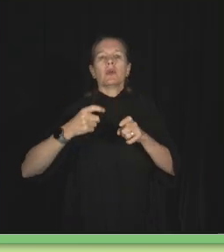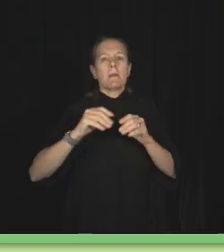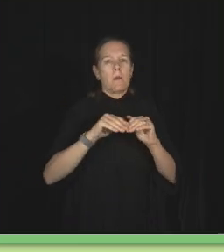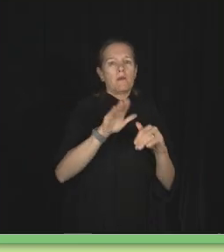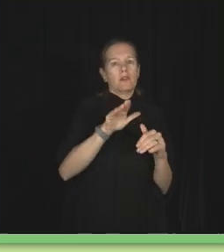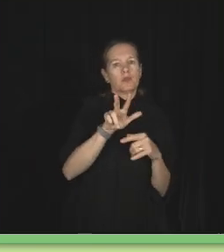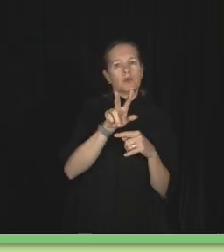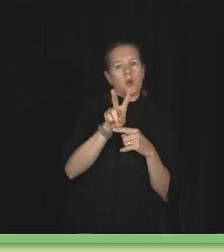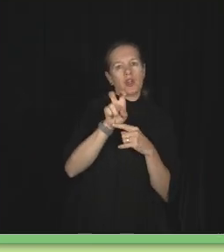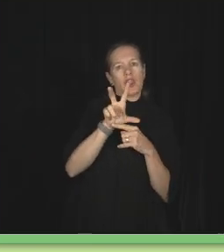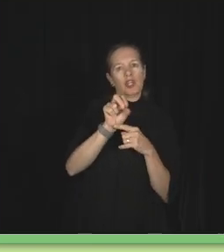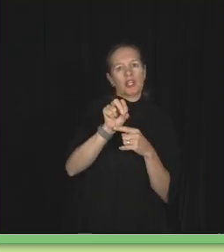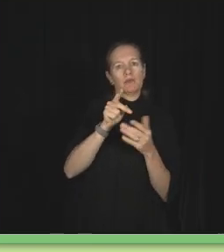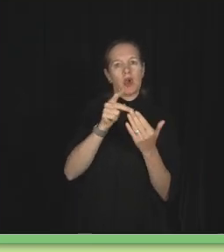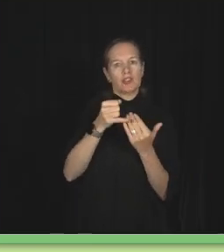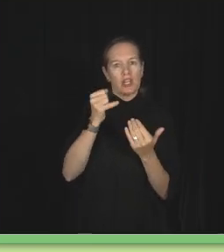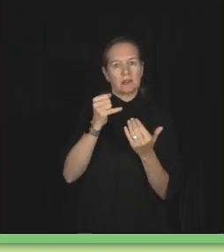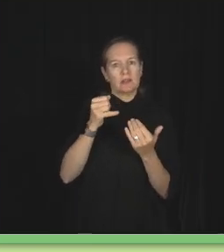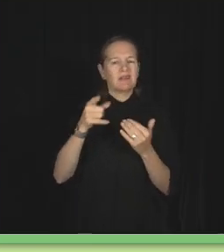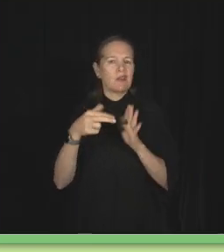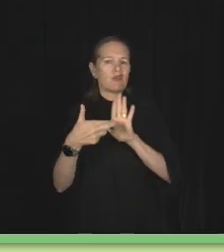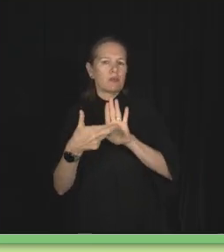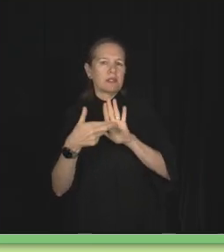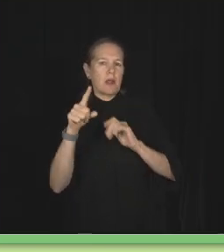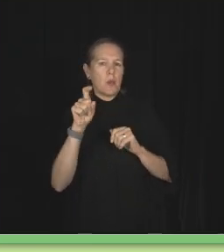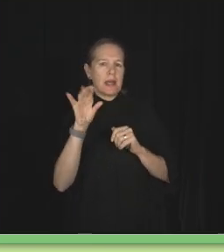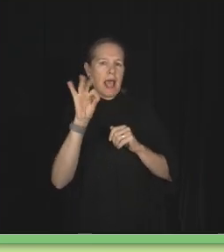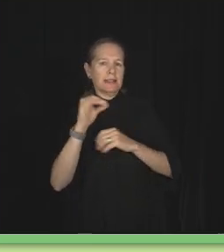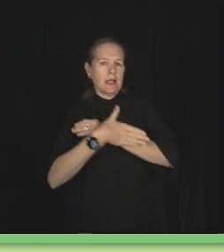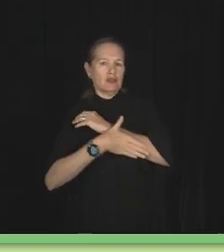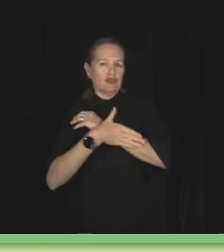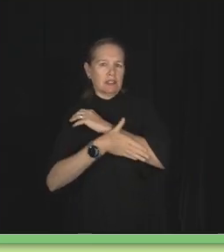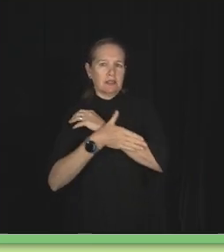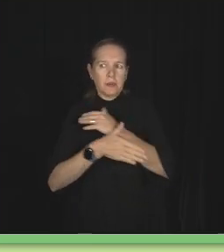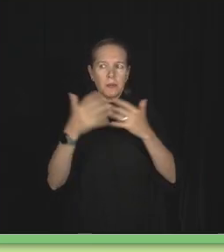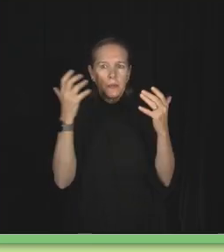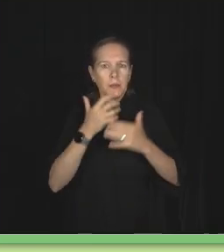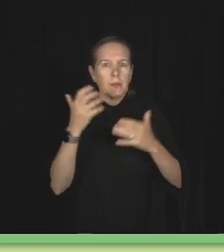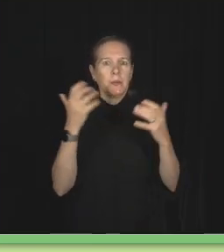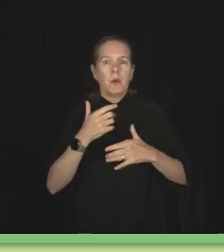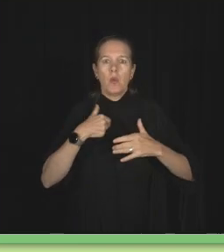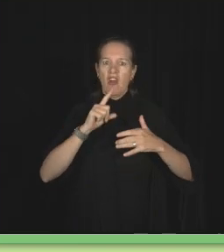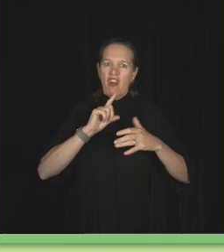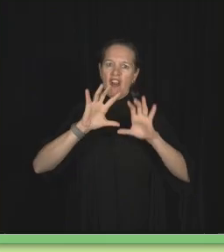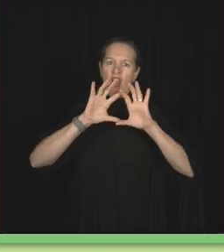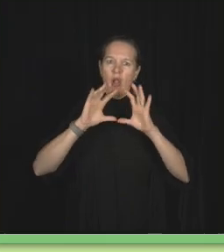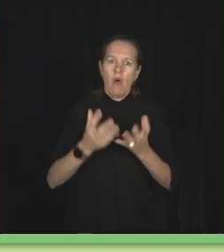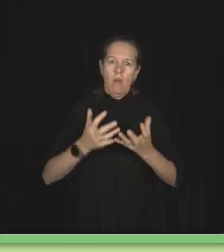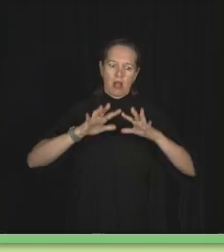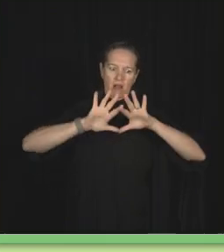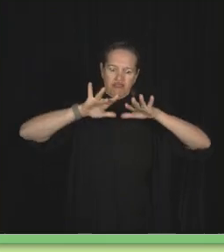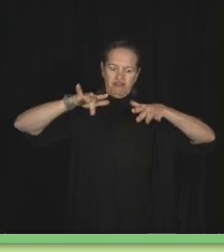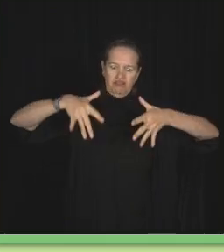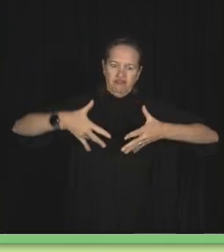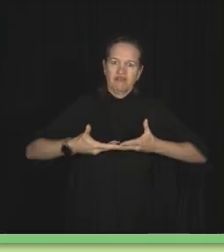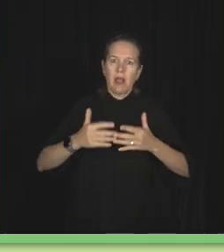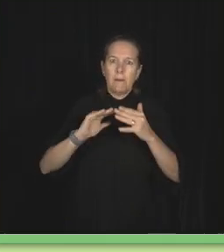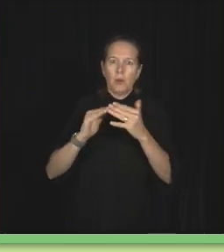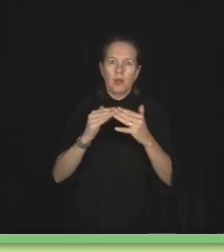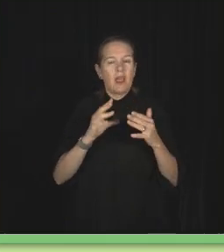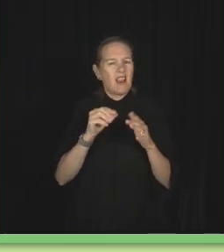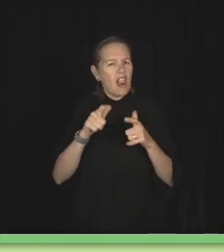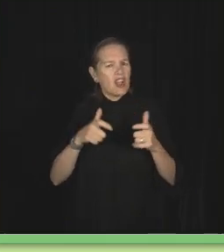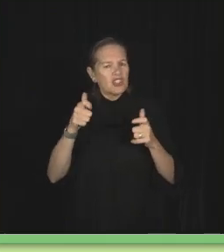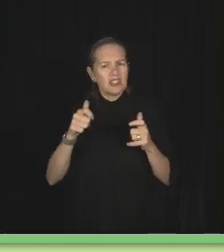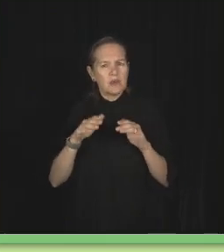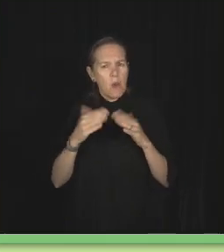230 projects representing 190 countries. Truly, we are a global community, and I think the largest open source